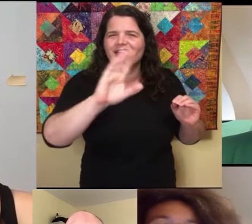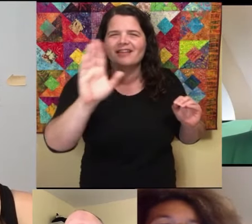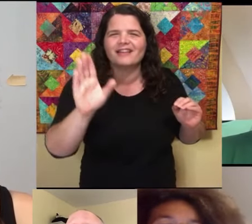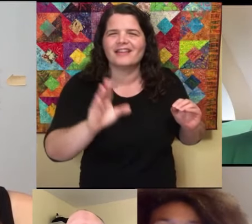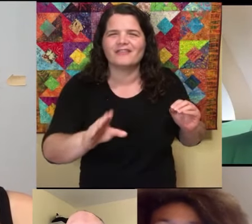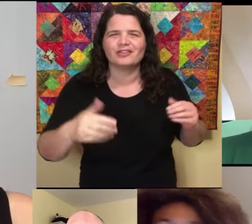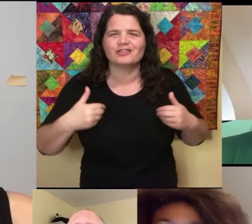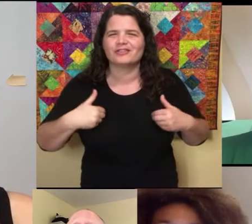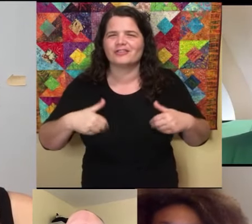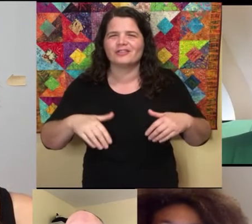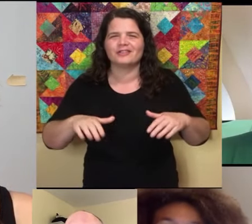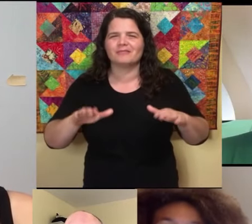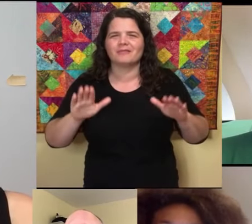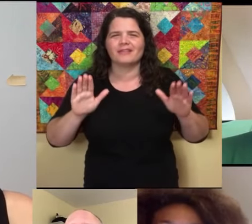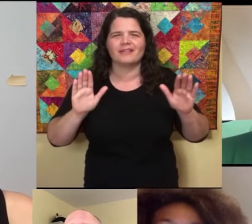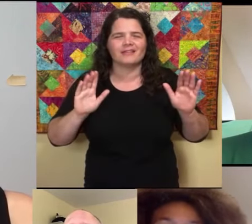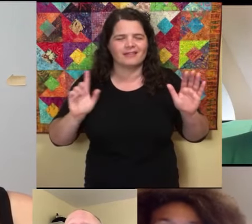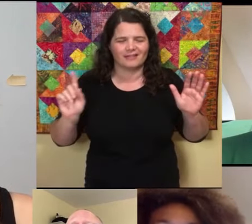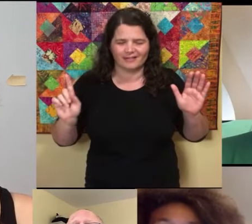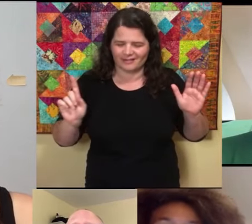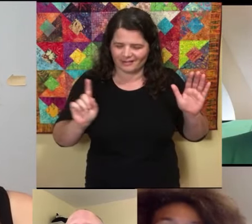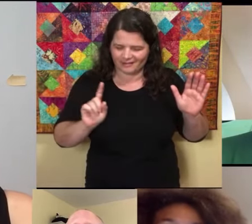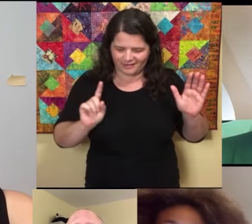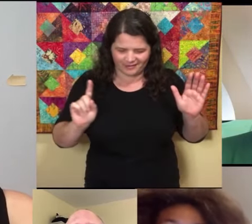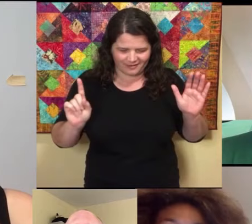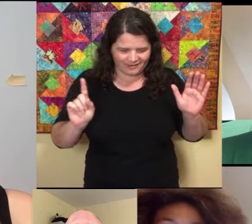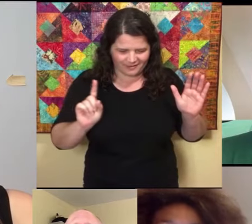back. Never turning